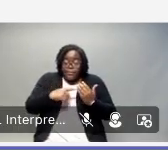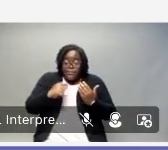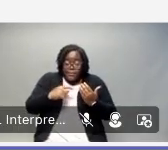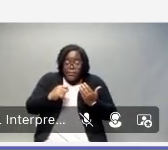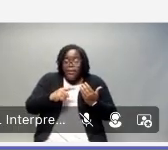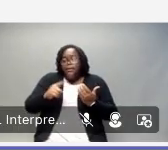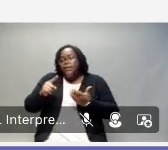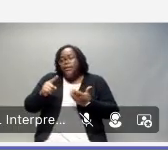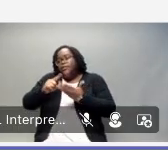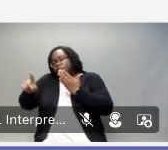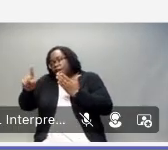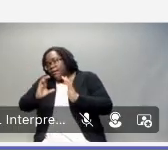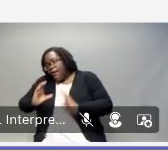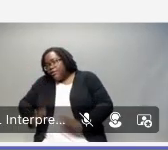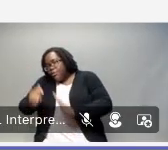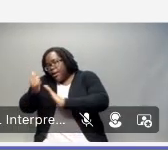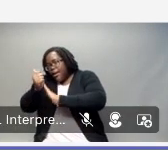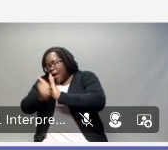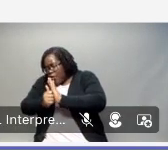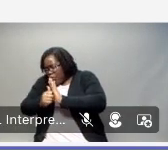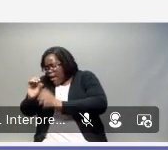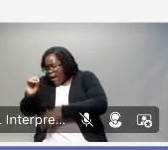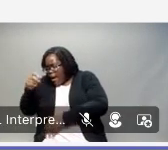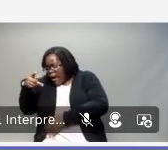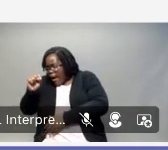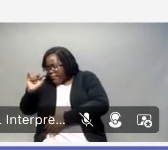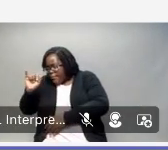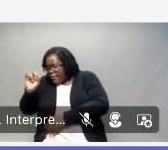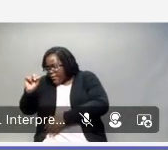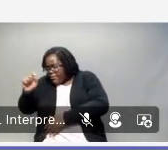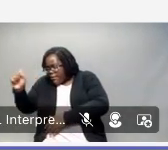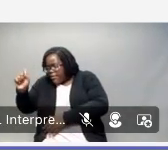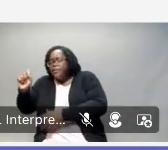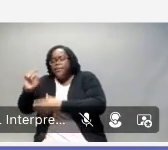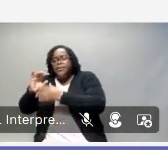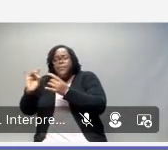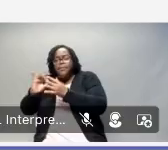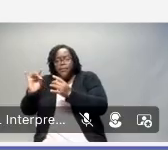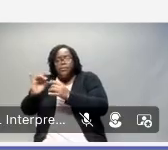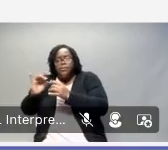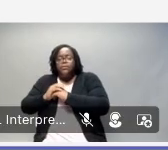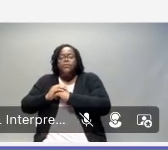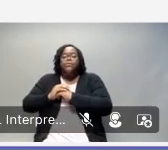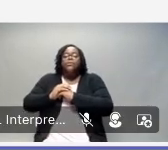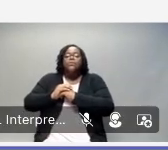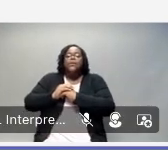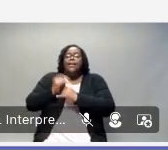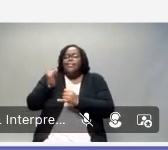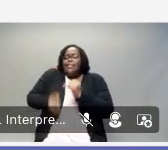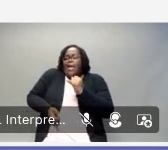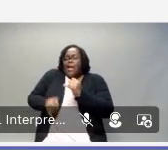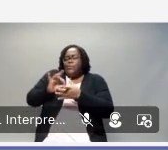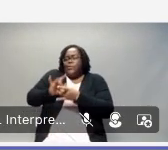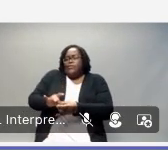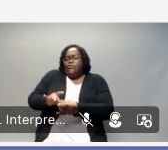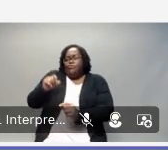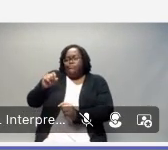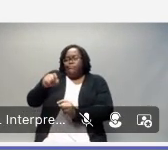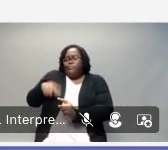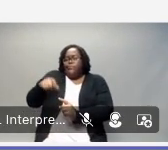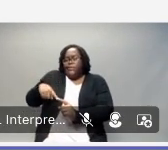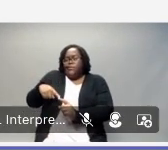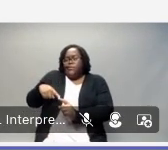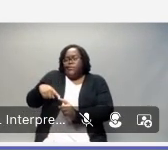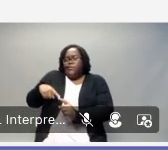customer account and make sure that you're opted in for notifications. Then sort of the last thing I'm going to say about notifications is you can get